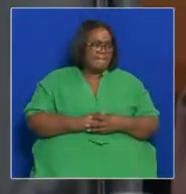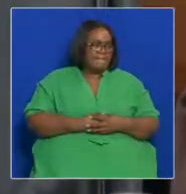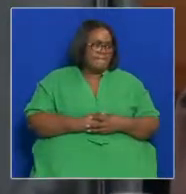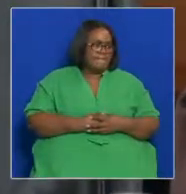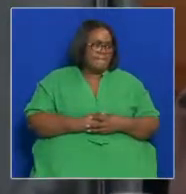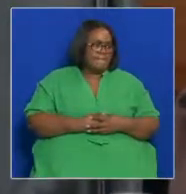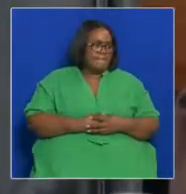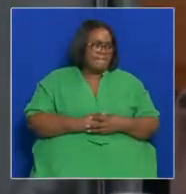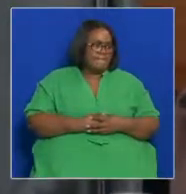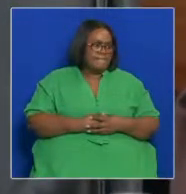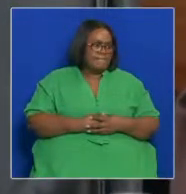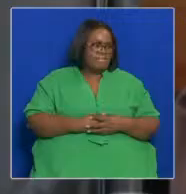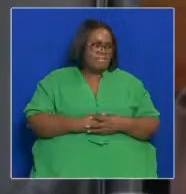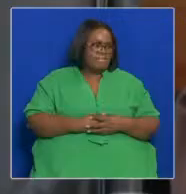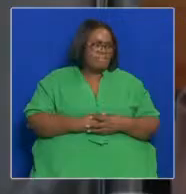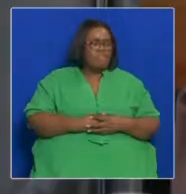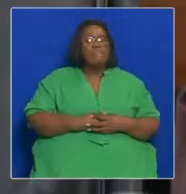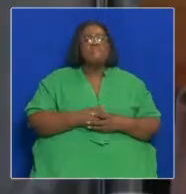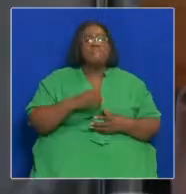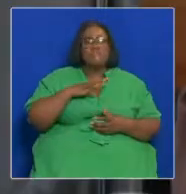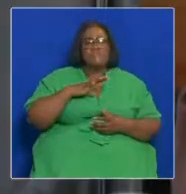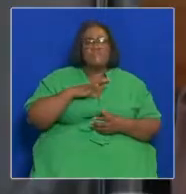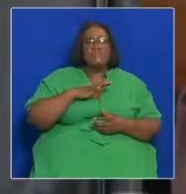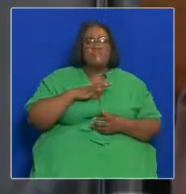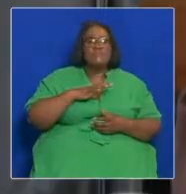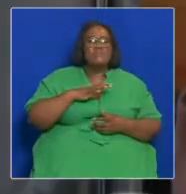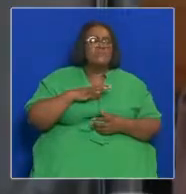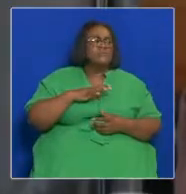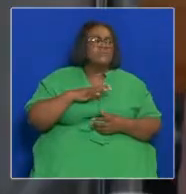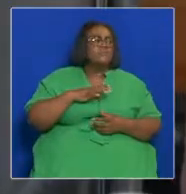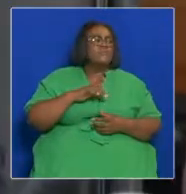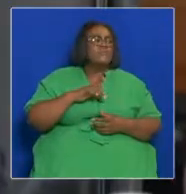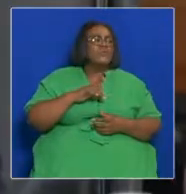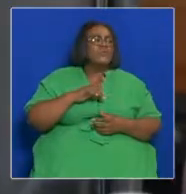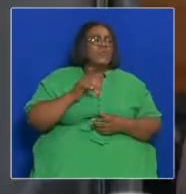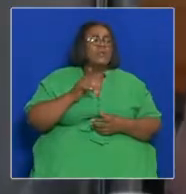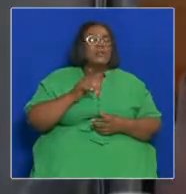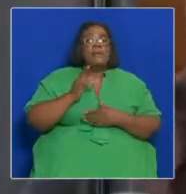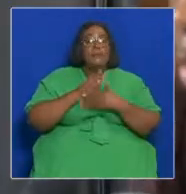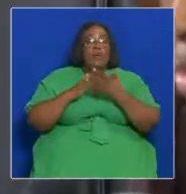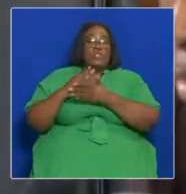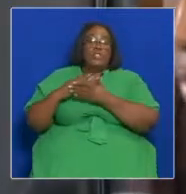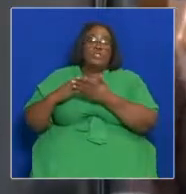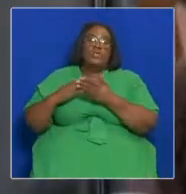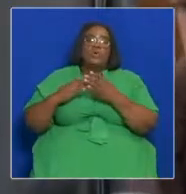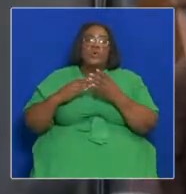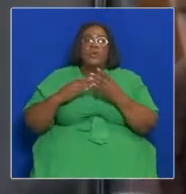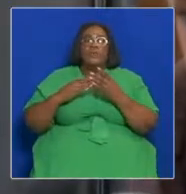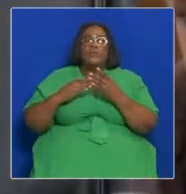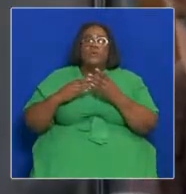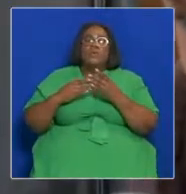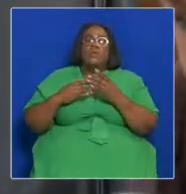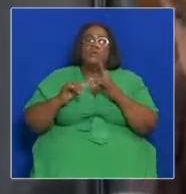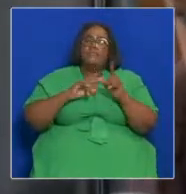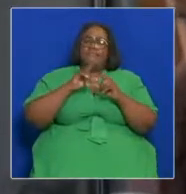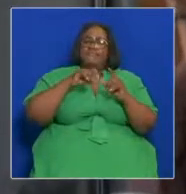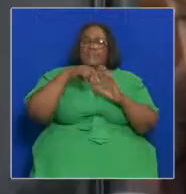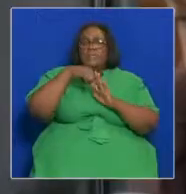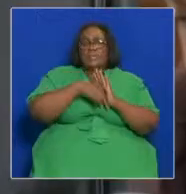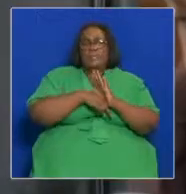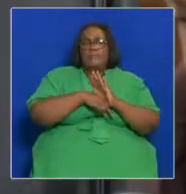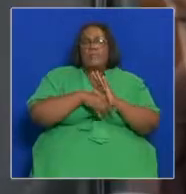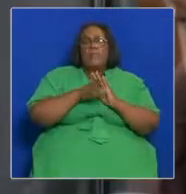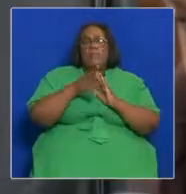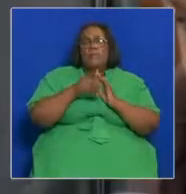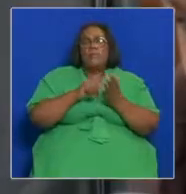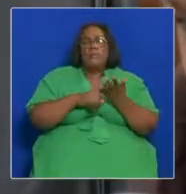sections dealing with your involvement, deal with some of the issues that were raised. And I think the records will show that it's more than